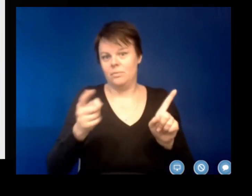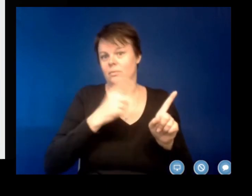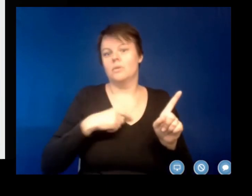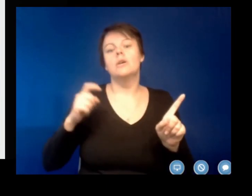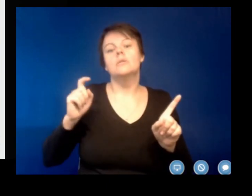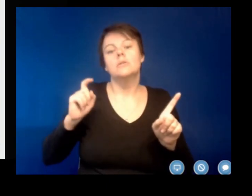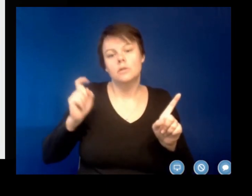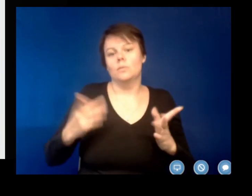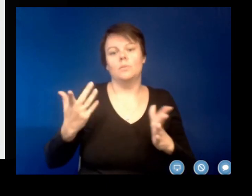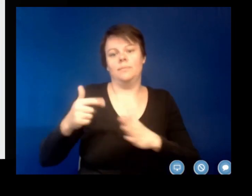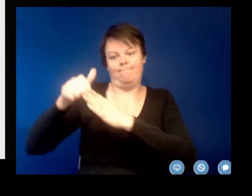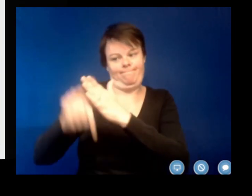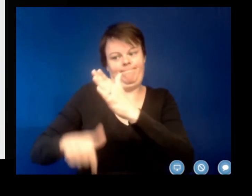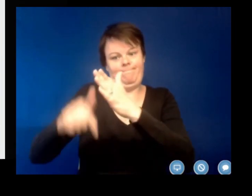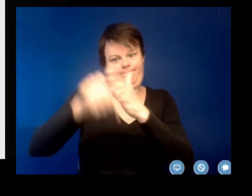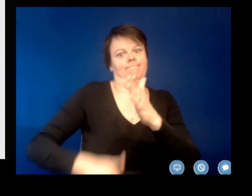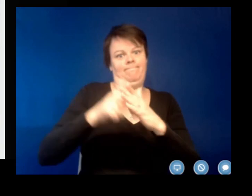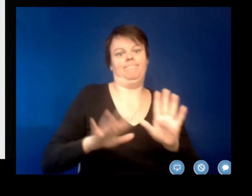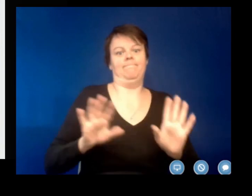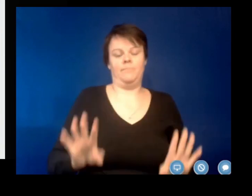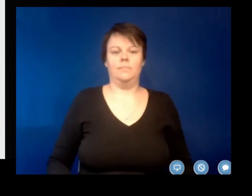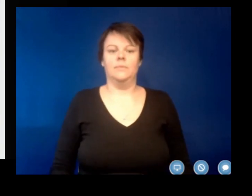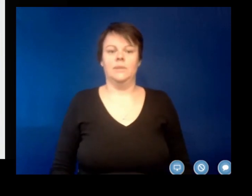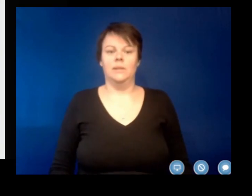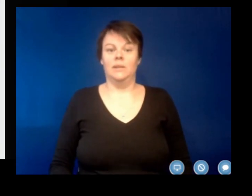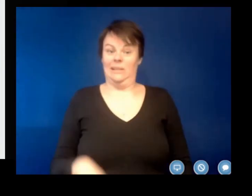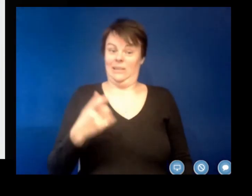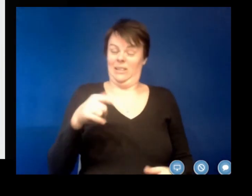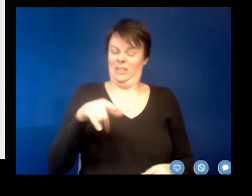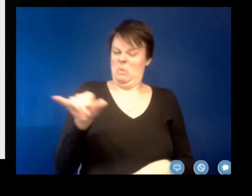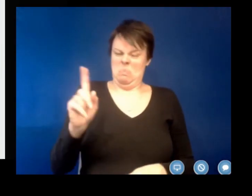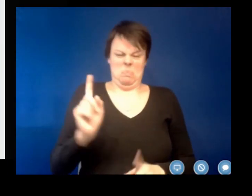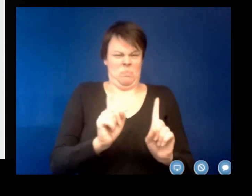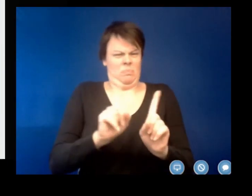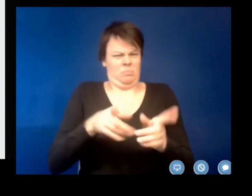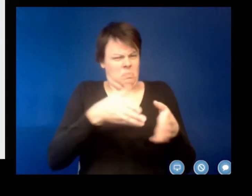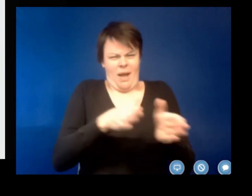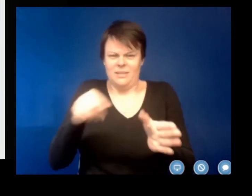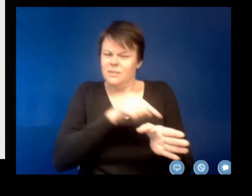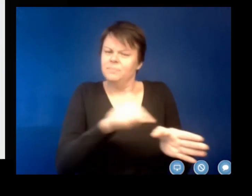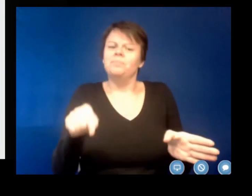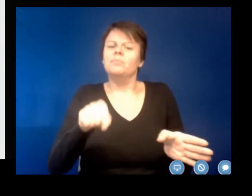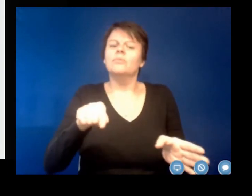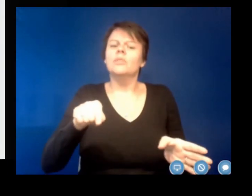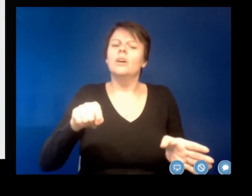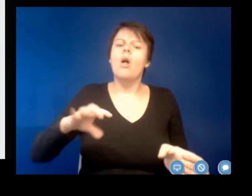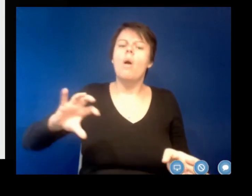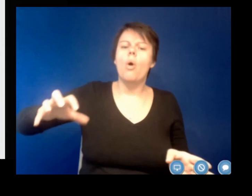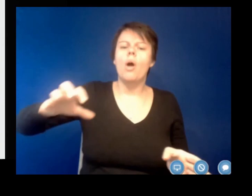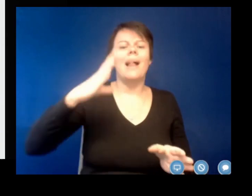lead to a complex understanding? For example, we are very unsure whether this reflection on